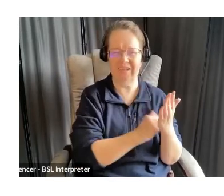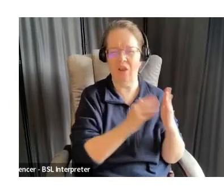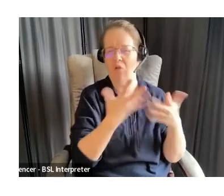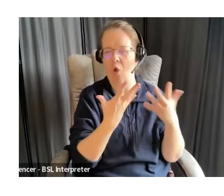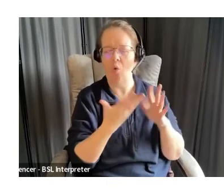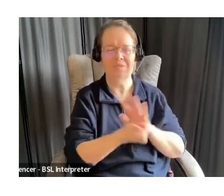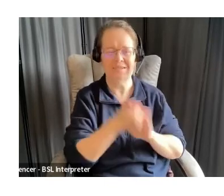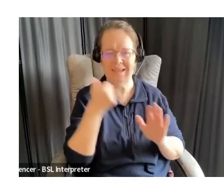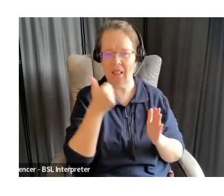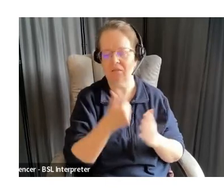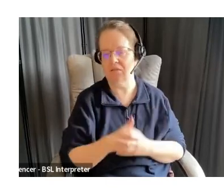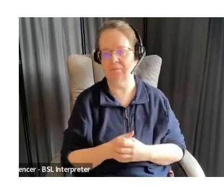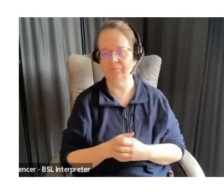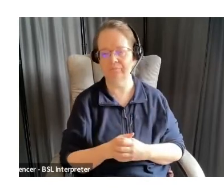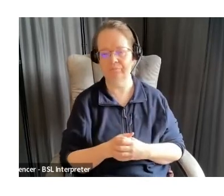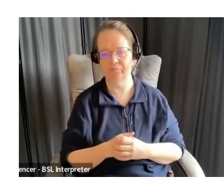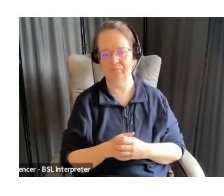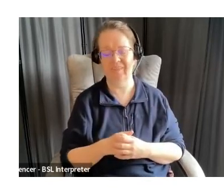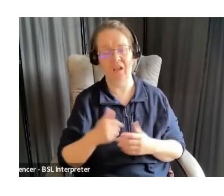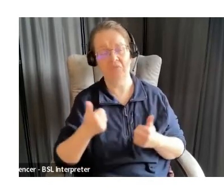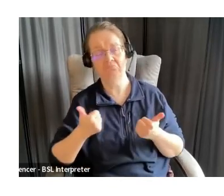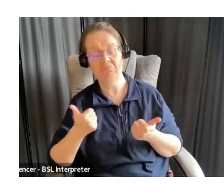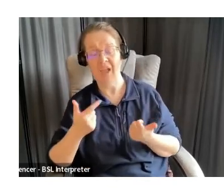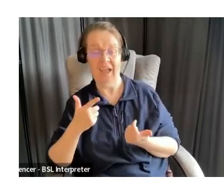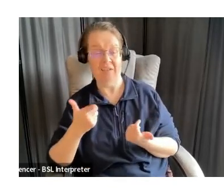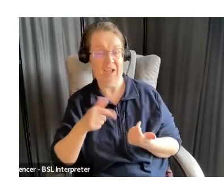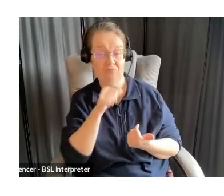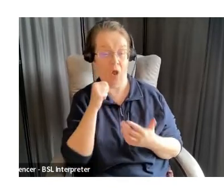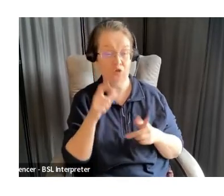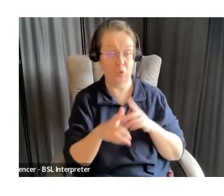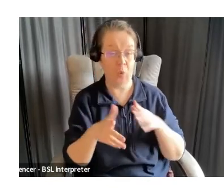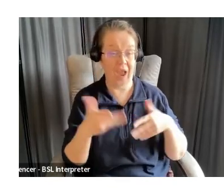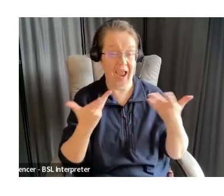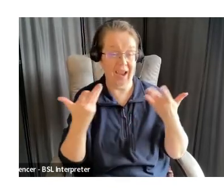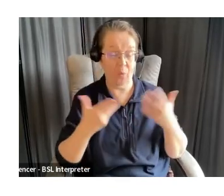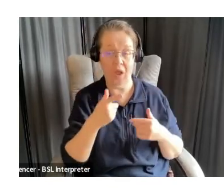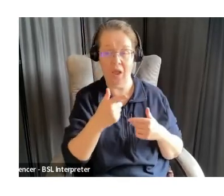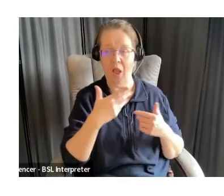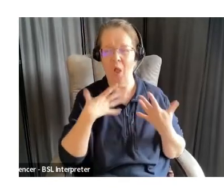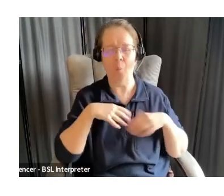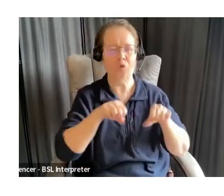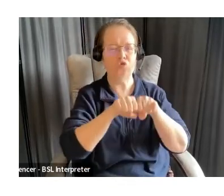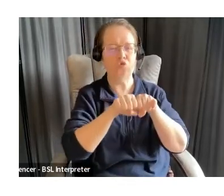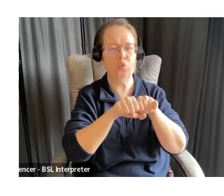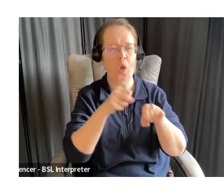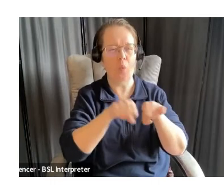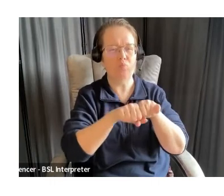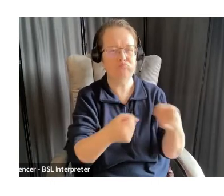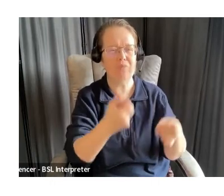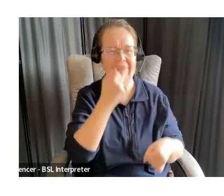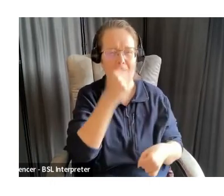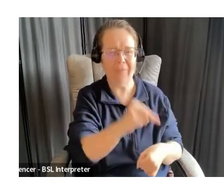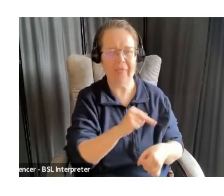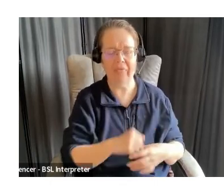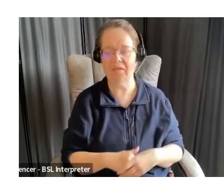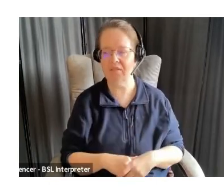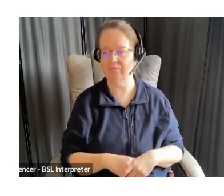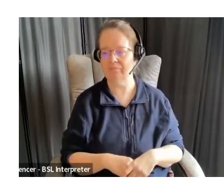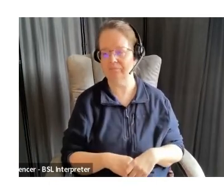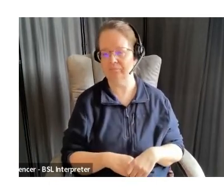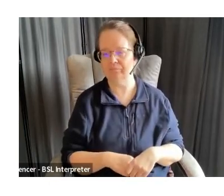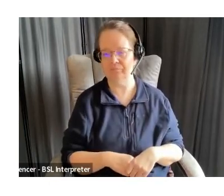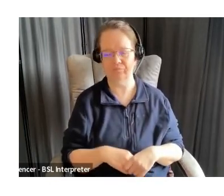seeking. Sometimes it's pretty cool to do it anyway, because you were wanting to bust myths. We mentioned earlier about